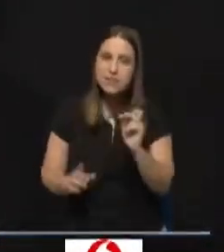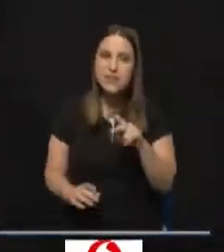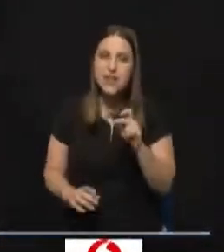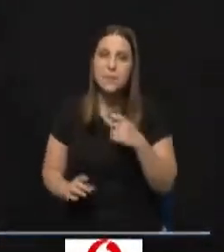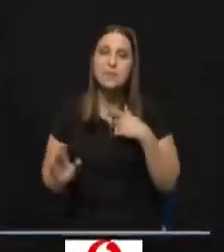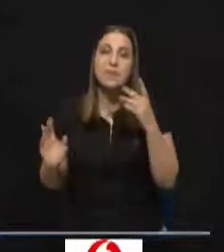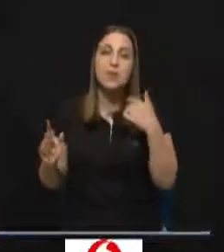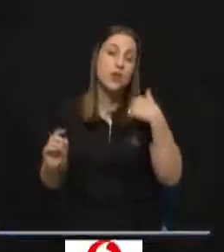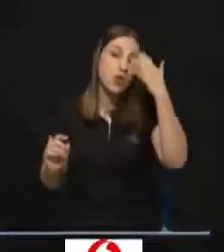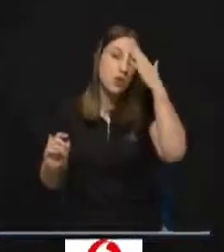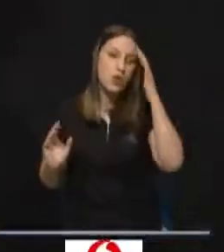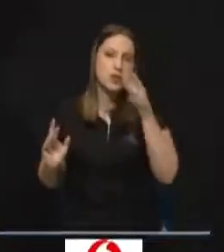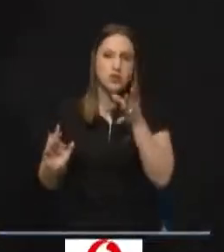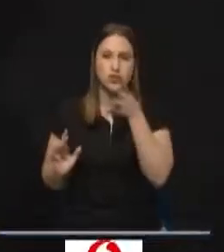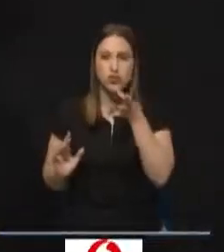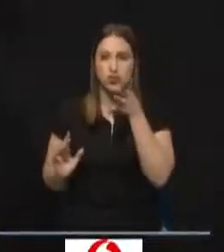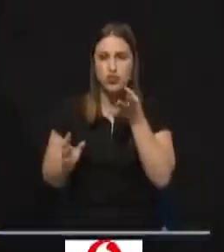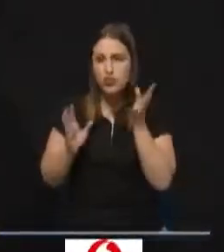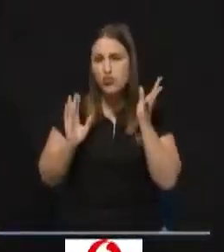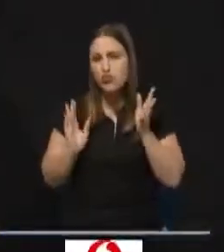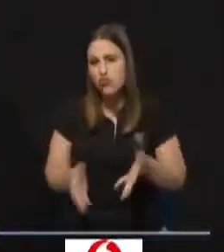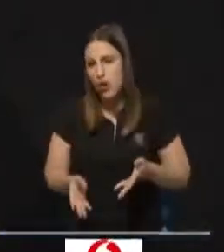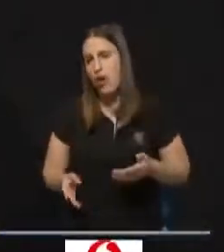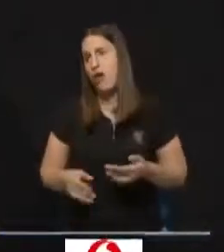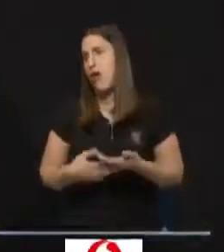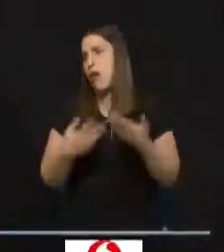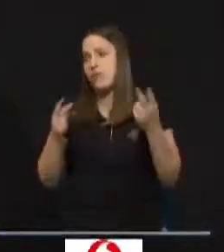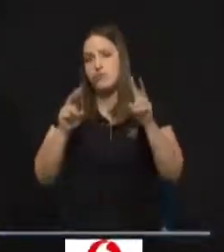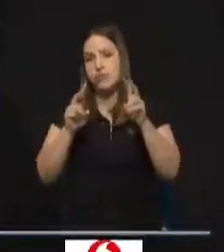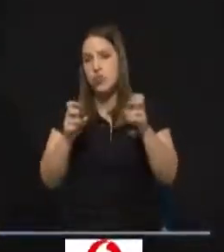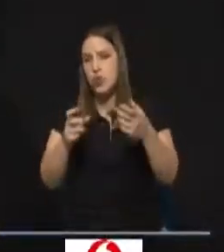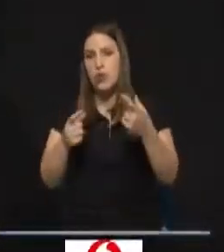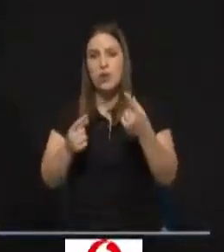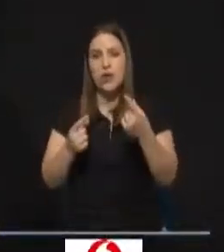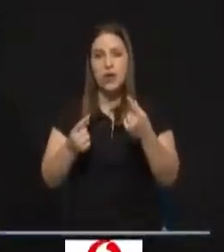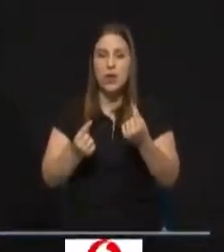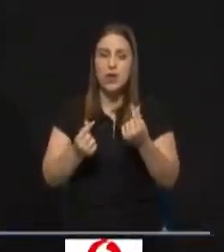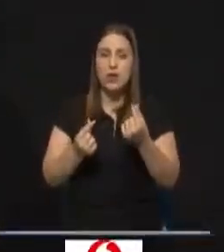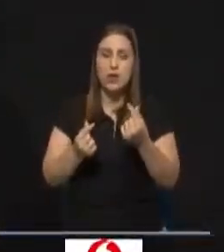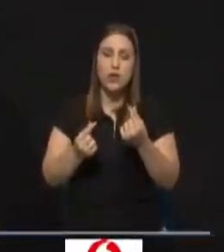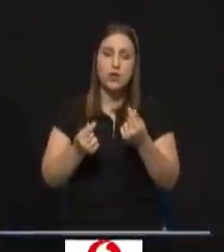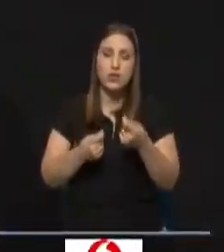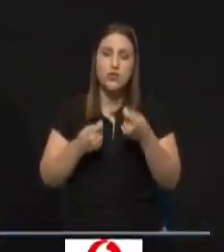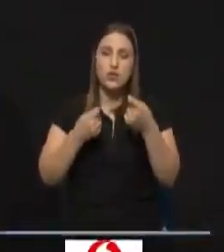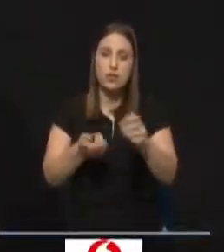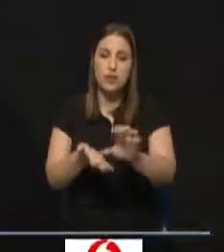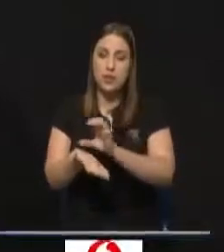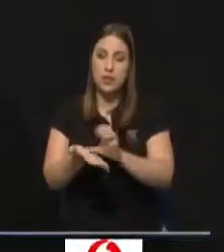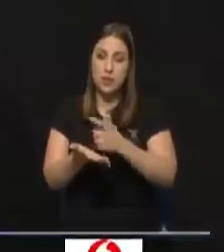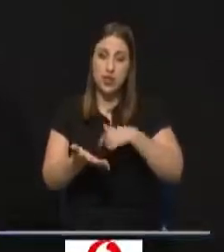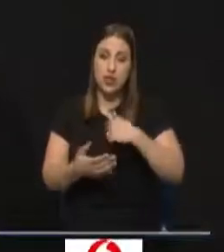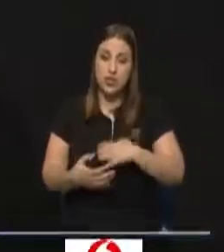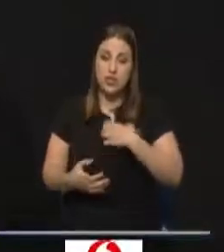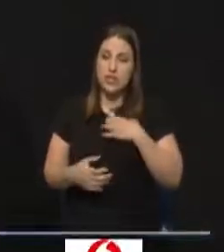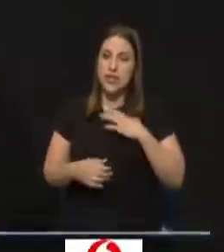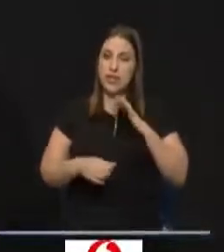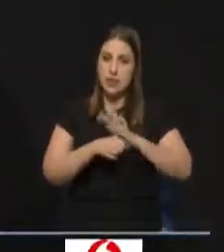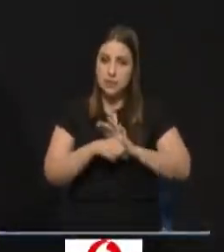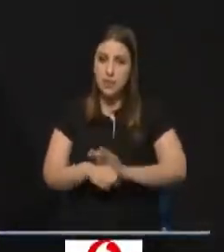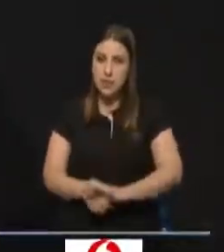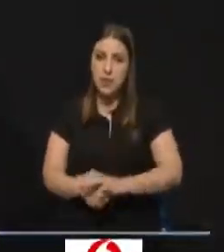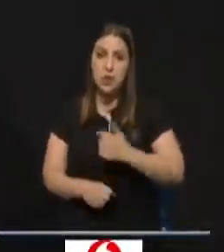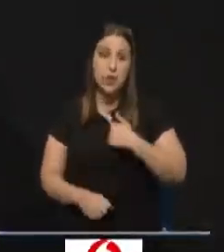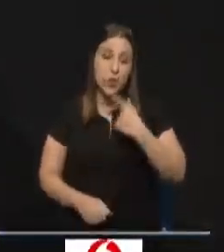So I think we've already talked about return on investment and the pressure that we